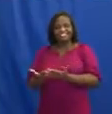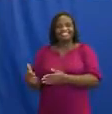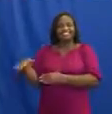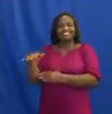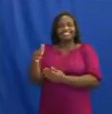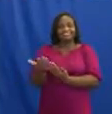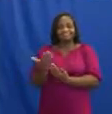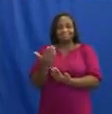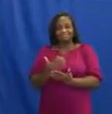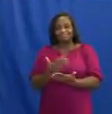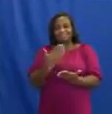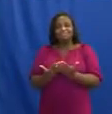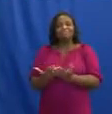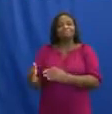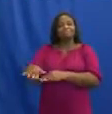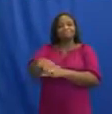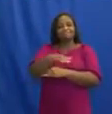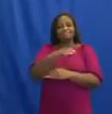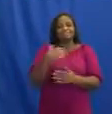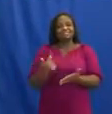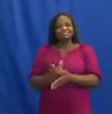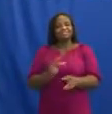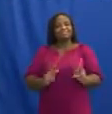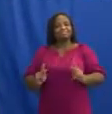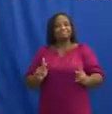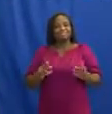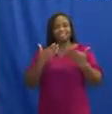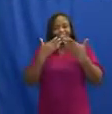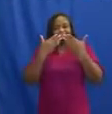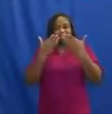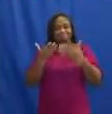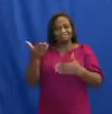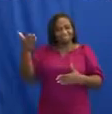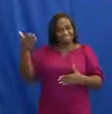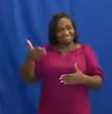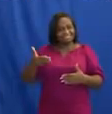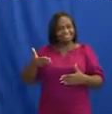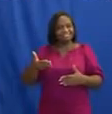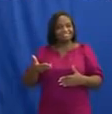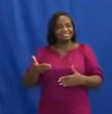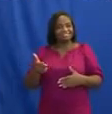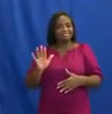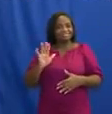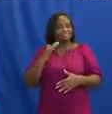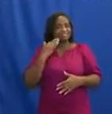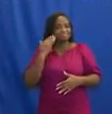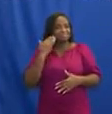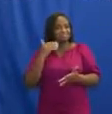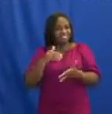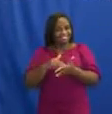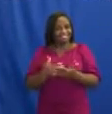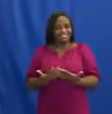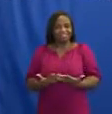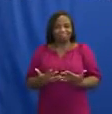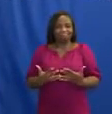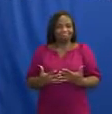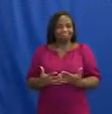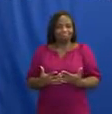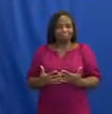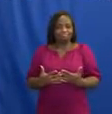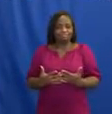Fellow Ghanaians, good evening, and thank you for welcoming me into your homes once